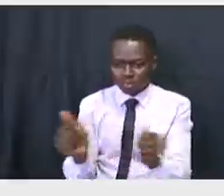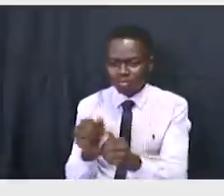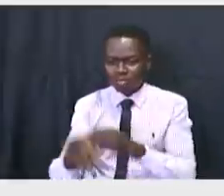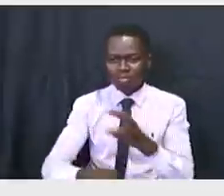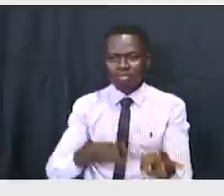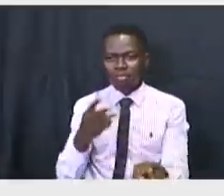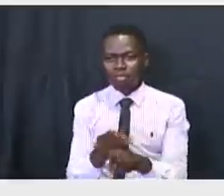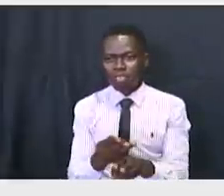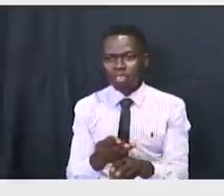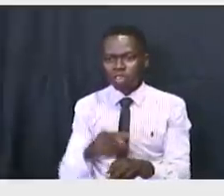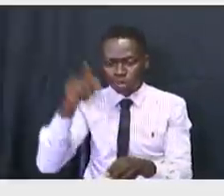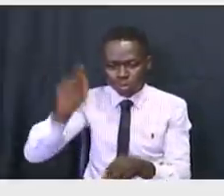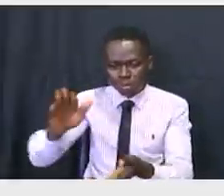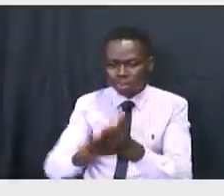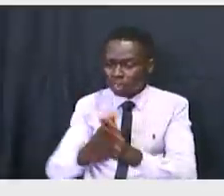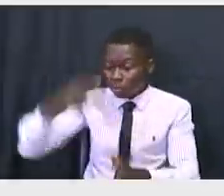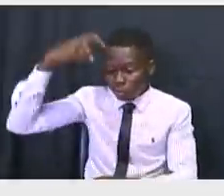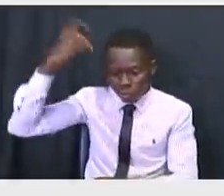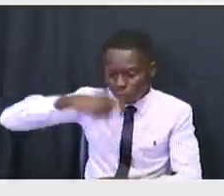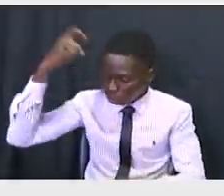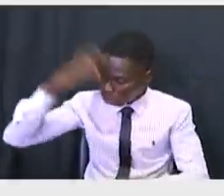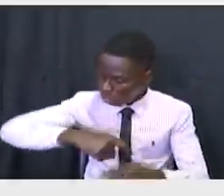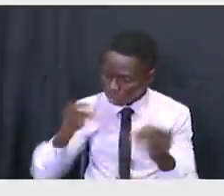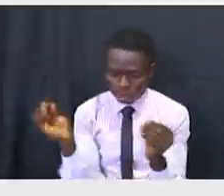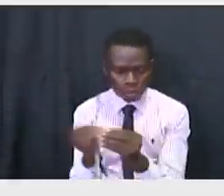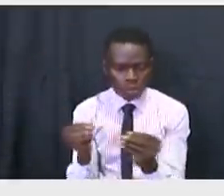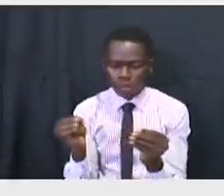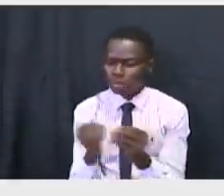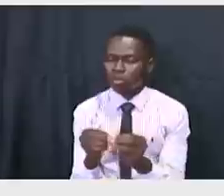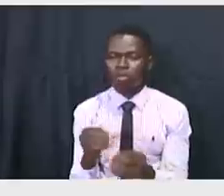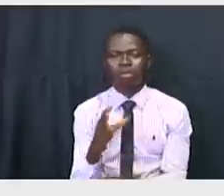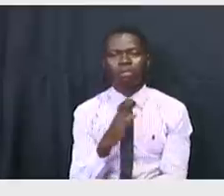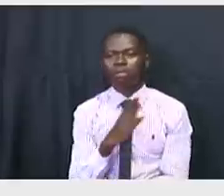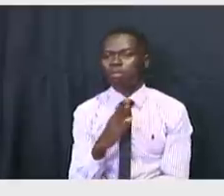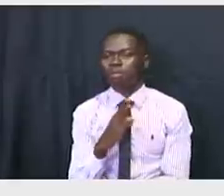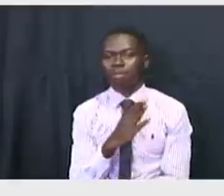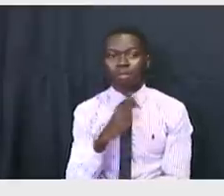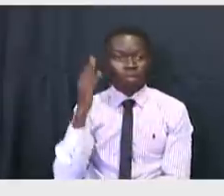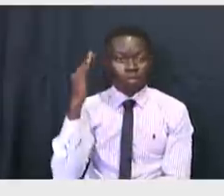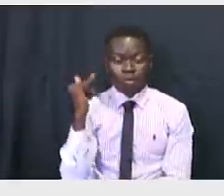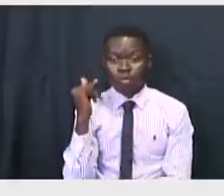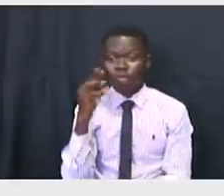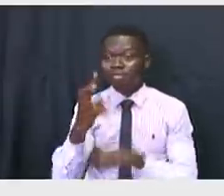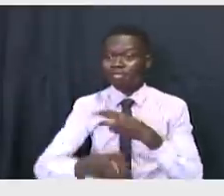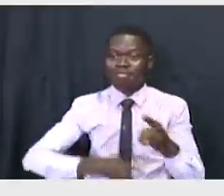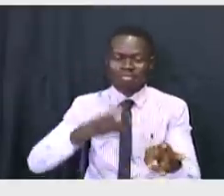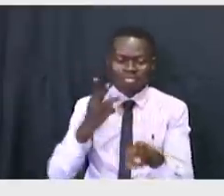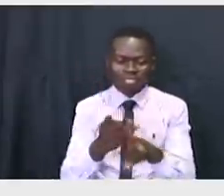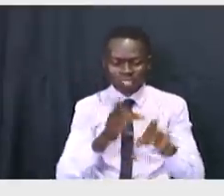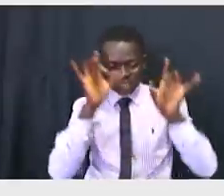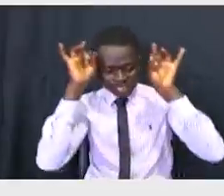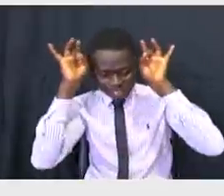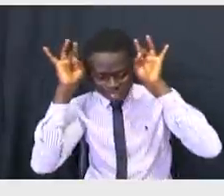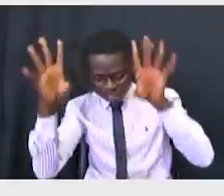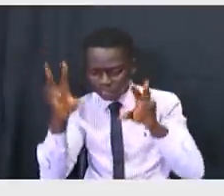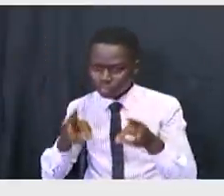wise as serpent and harmless as the dove. You see, because the world is a dangerous place. There are